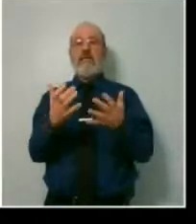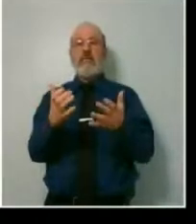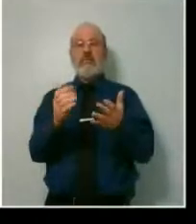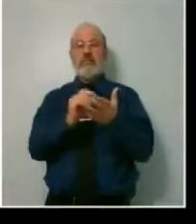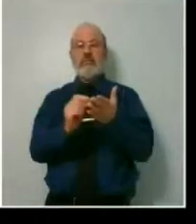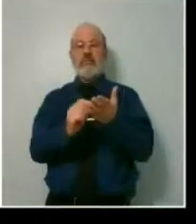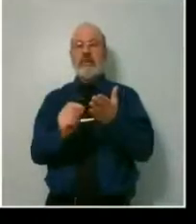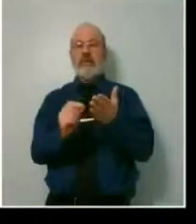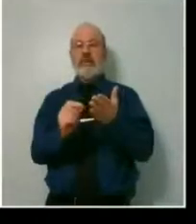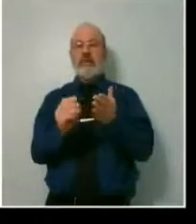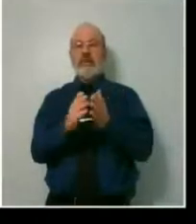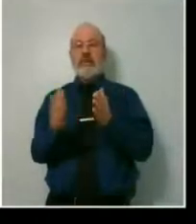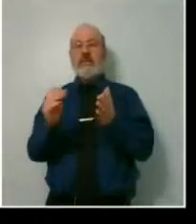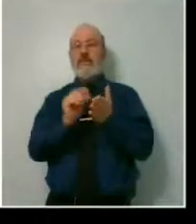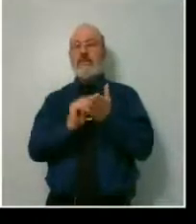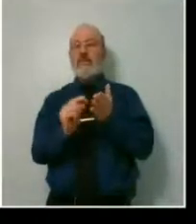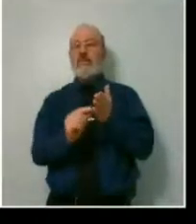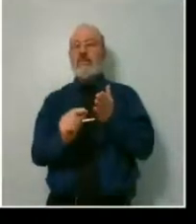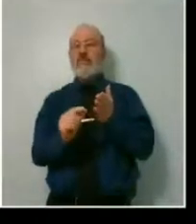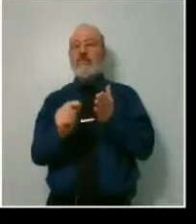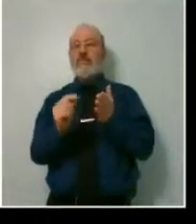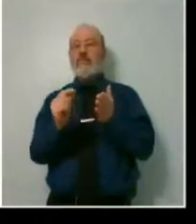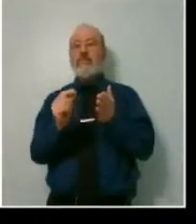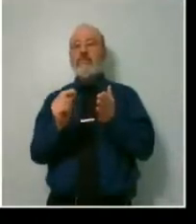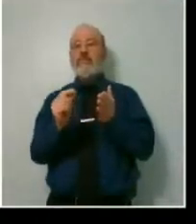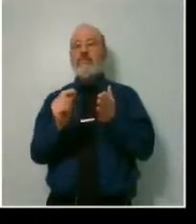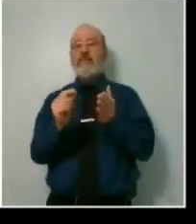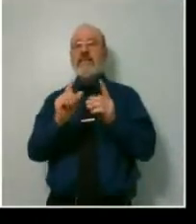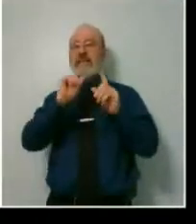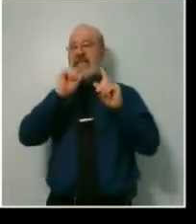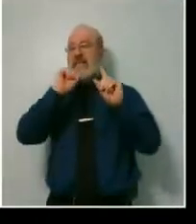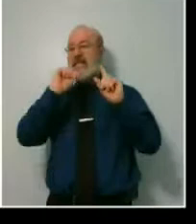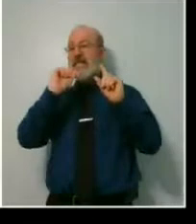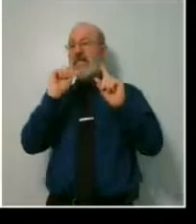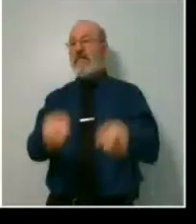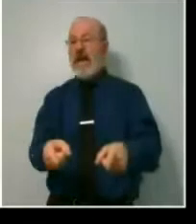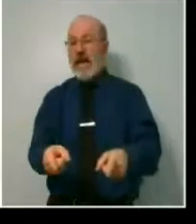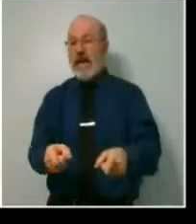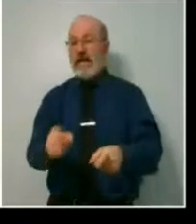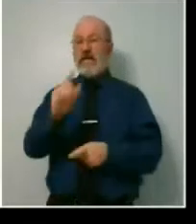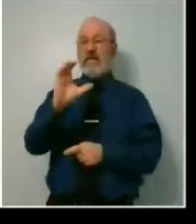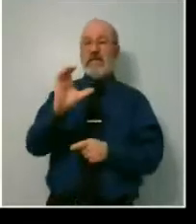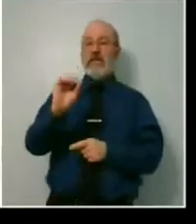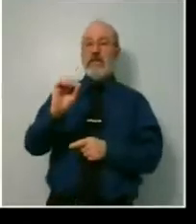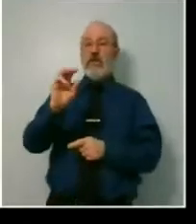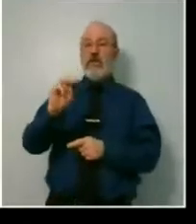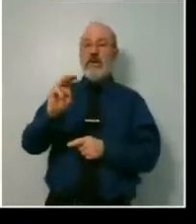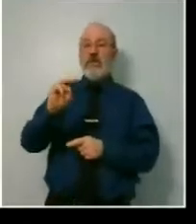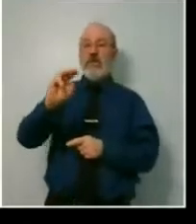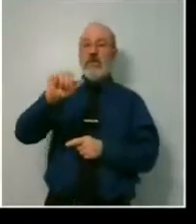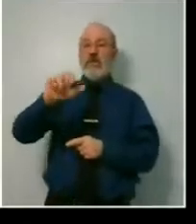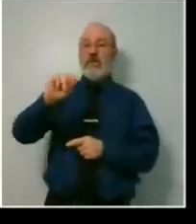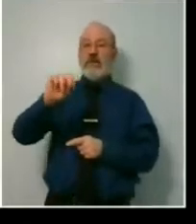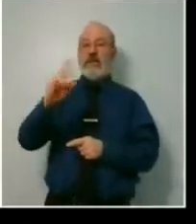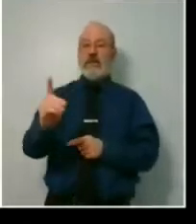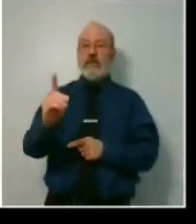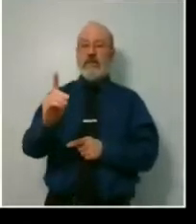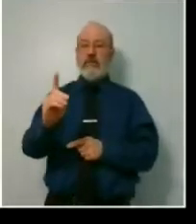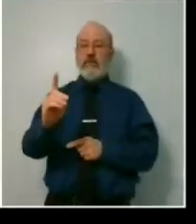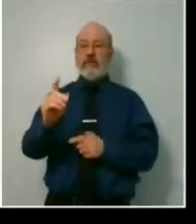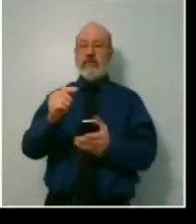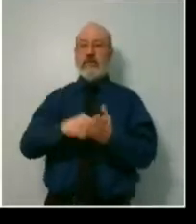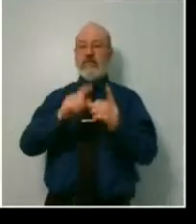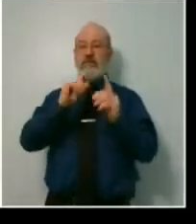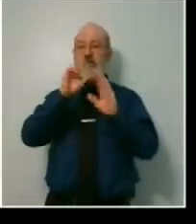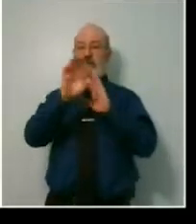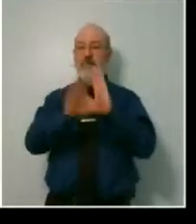that verse or note the word command. Command. "This commandment which I command